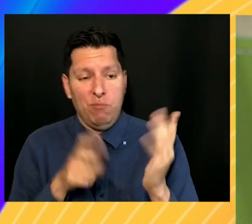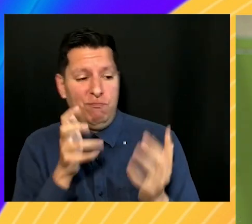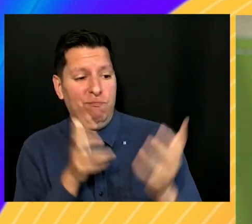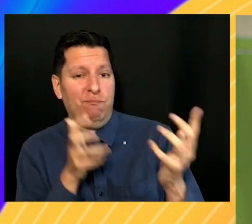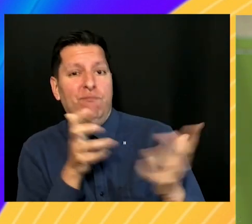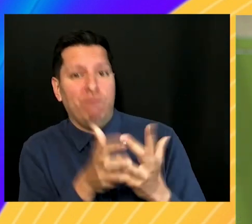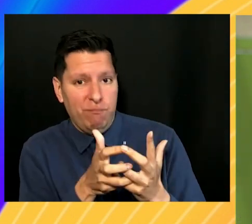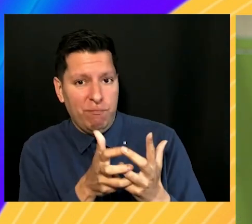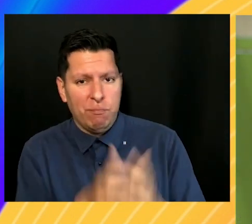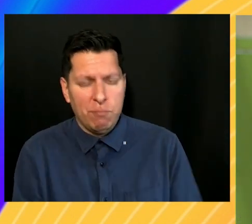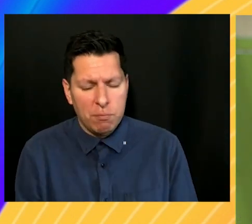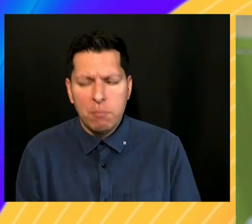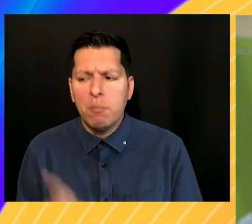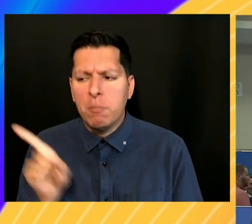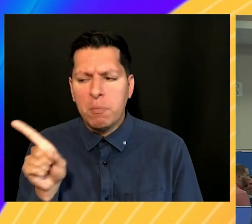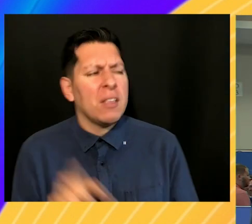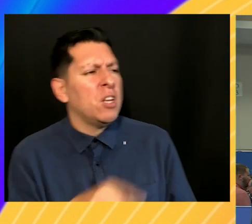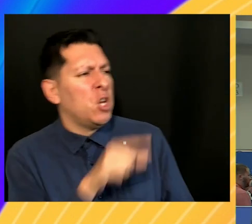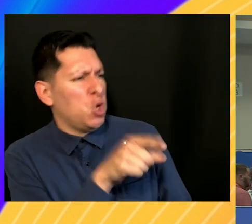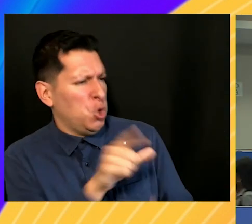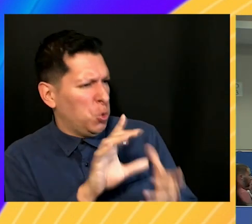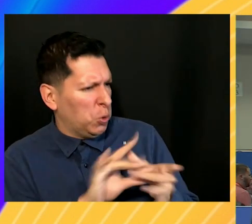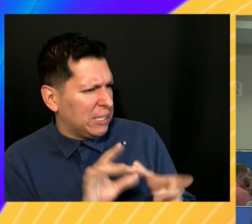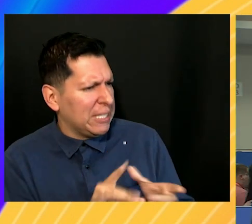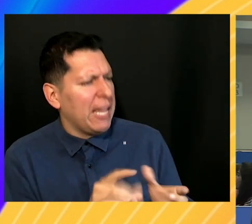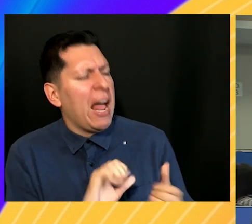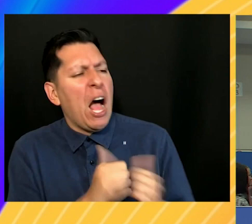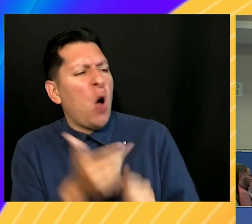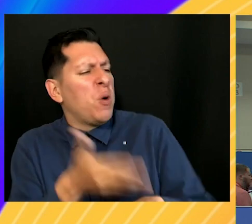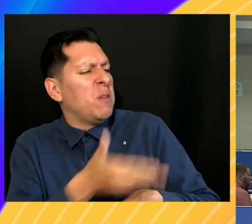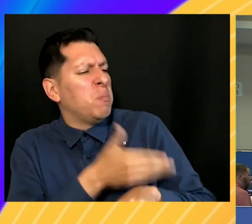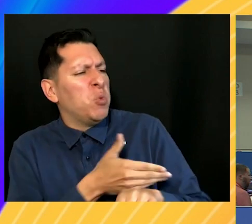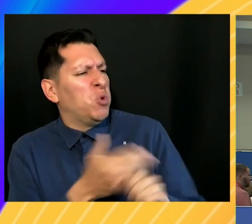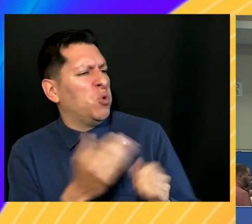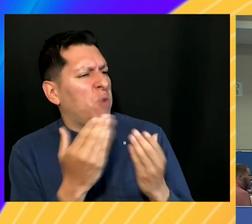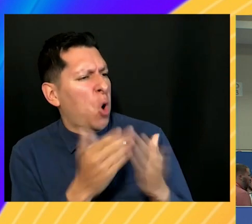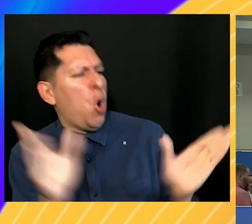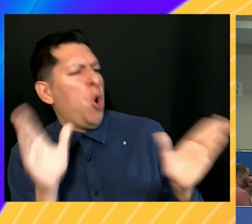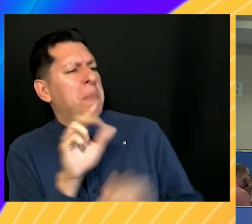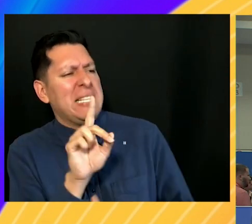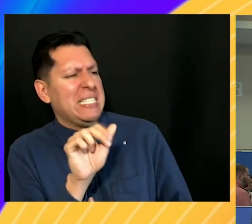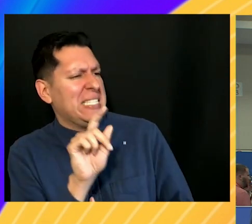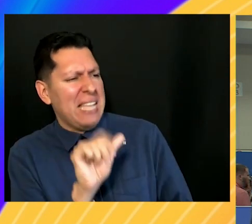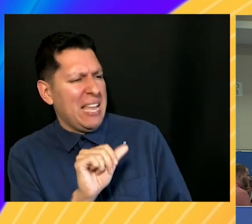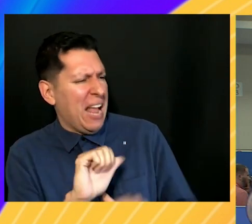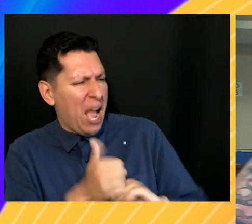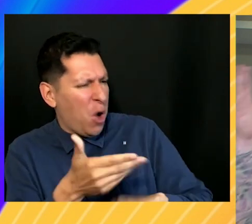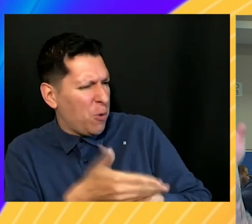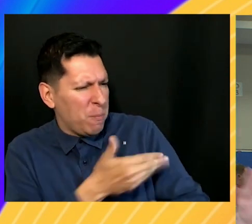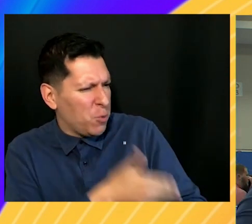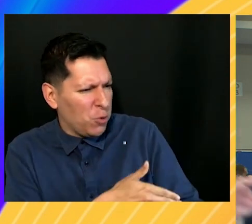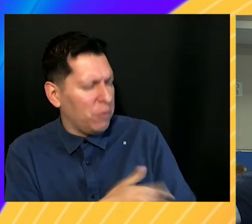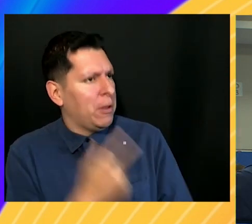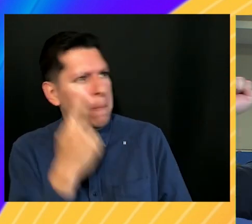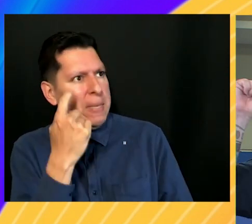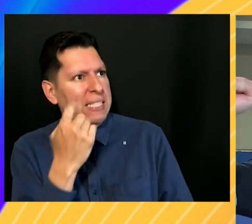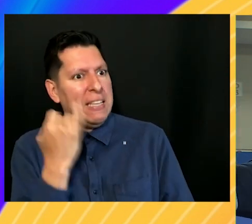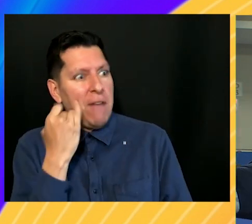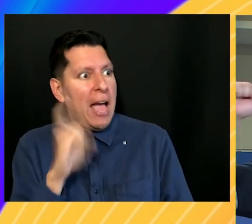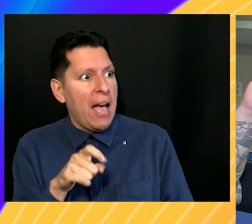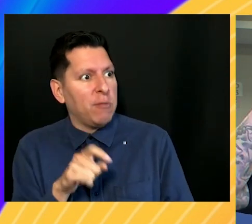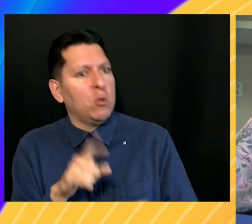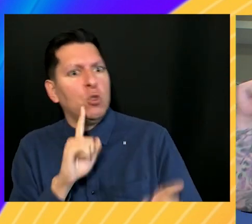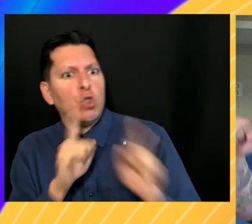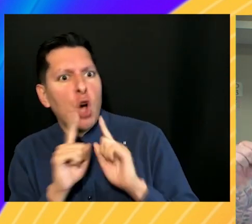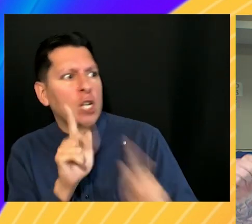open data better. Yes. Could you, what do you mean by that? Oh my gosh, that's such a good question. If I had to run around this expo floor saying, make open data